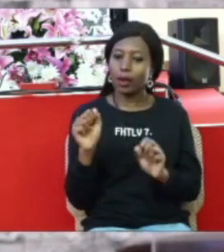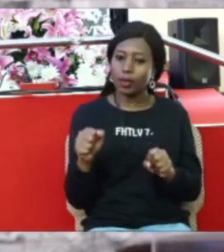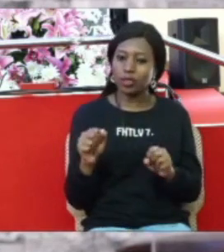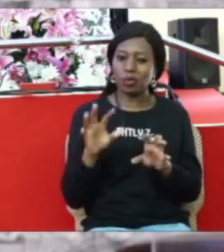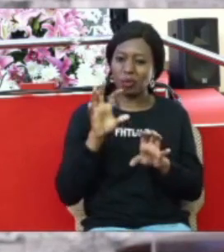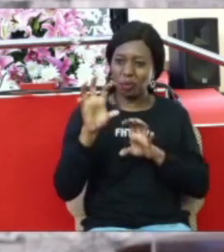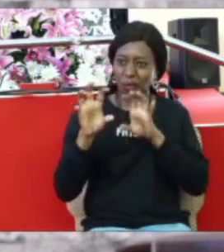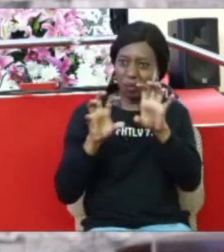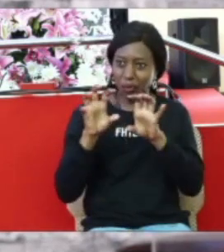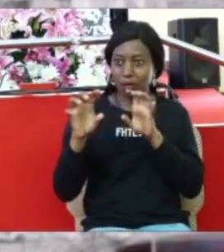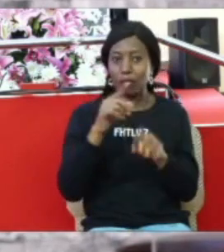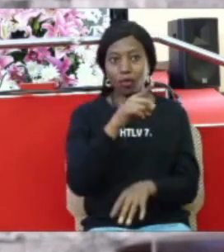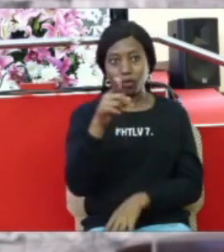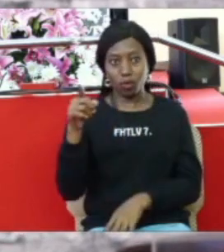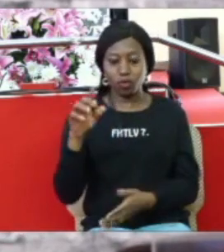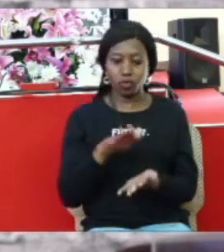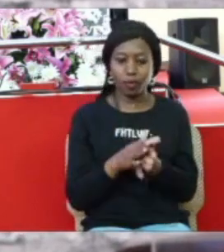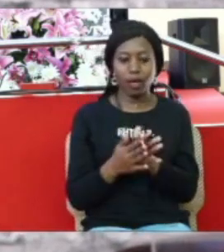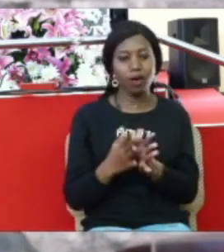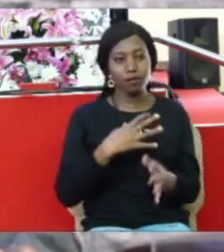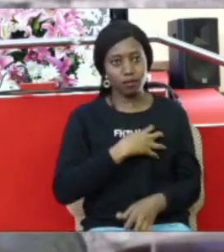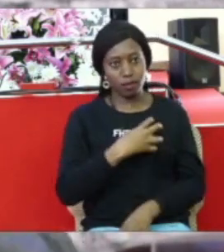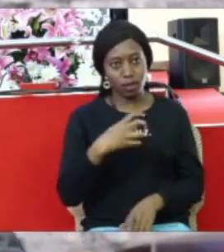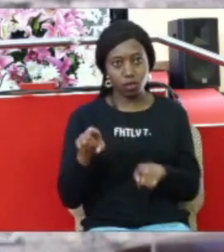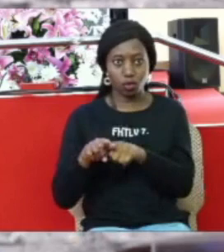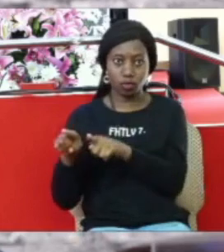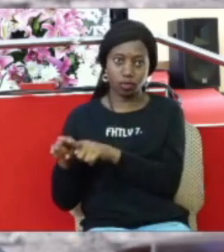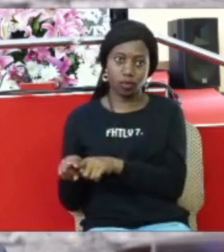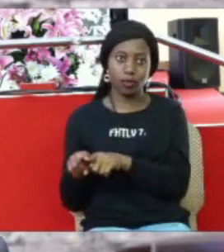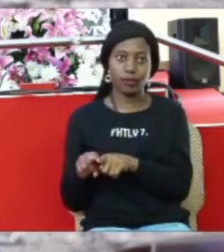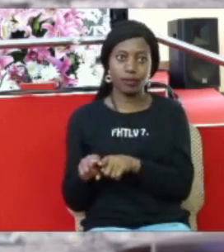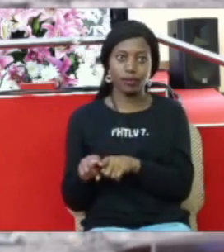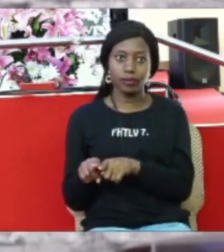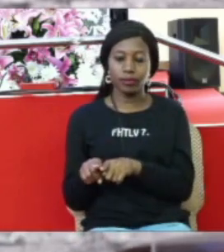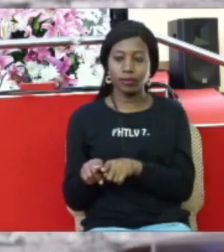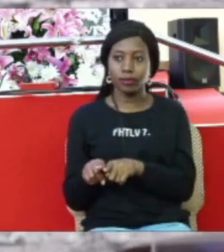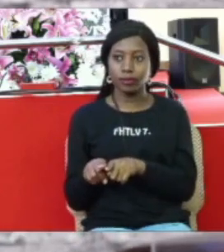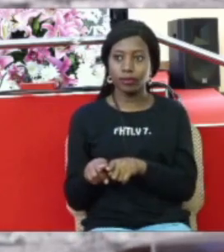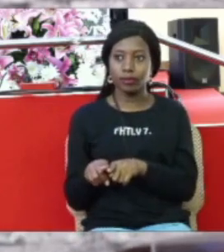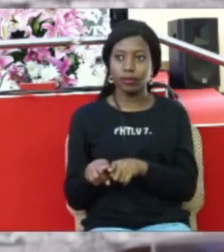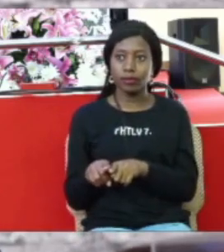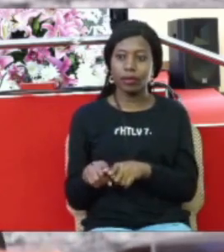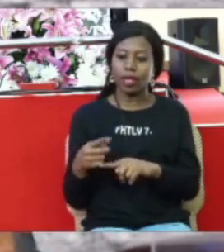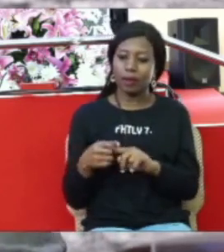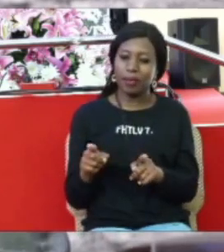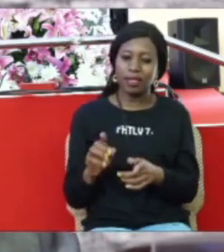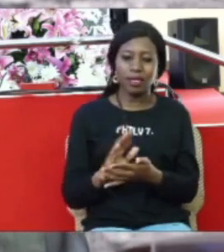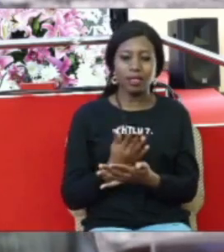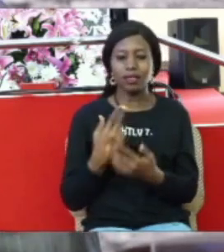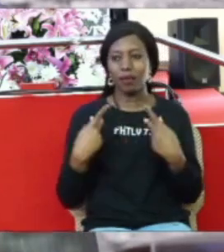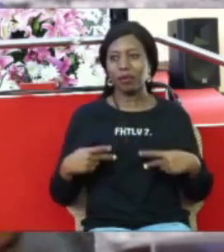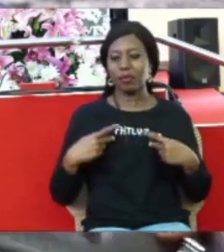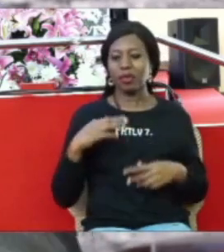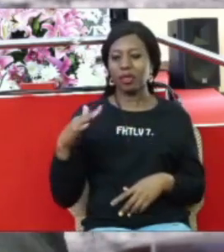last Sunday. There are people who did not see any good in it. They criticize anything. But you know what? There are also people that will tell you something